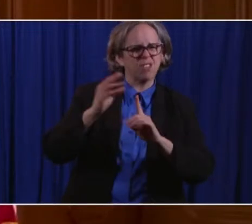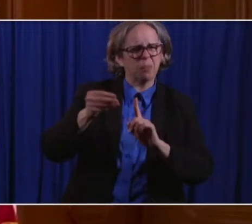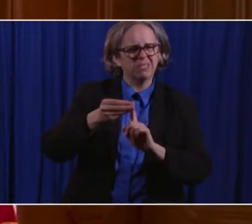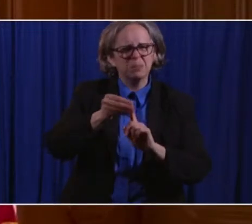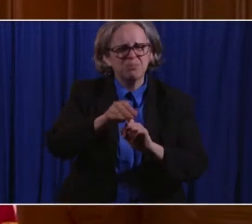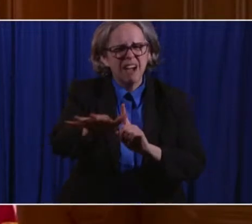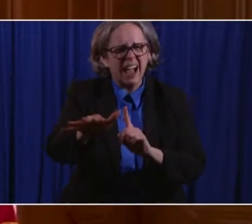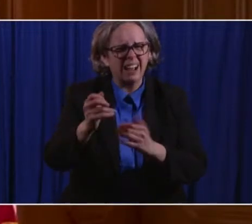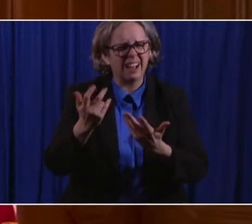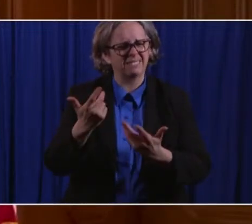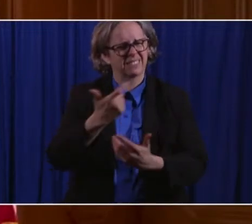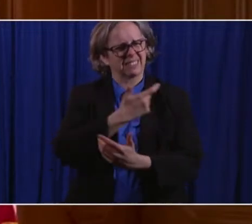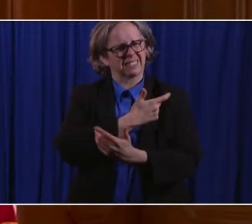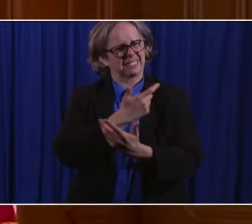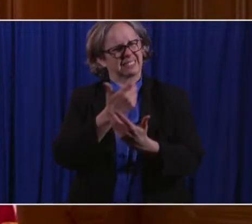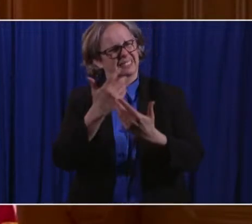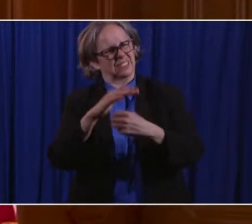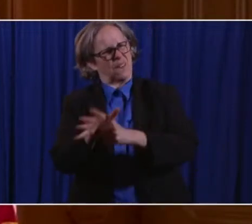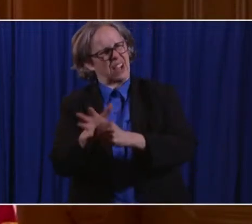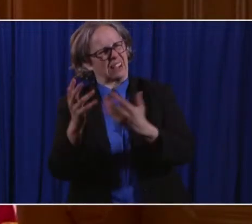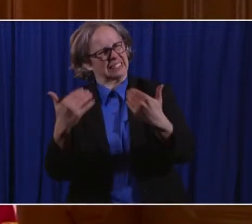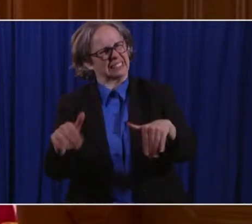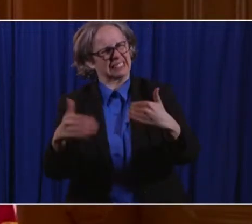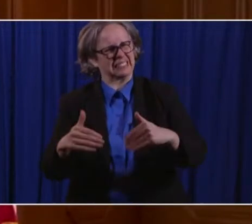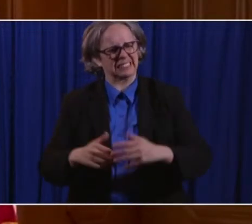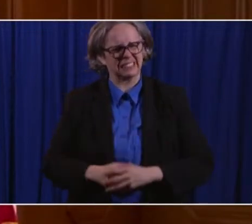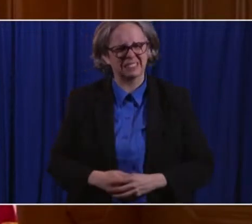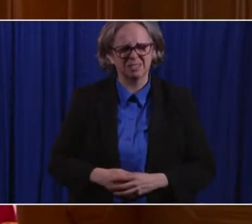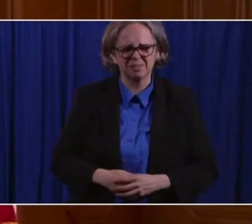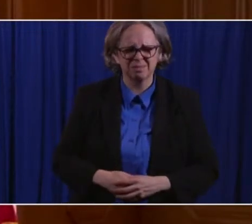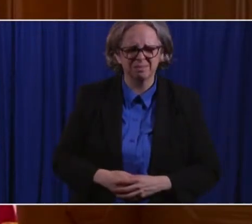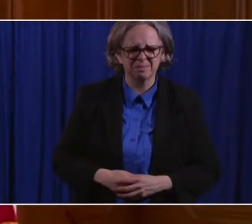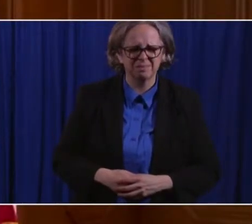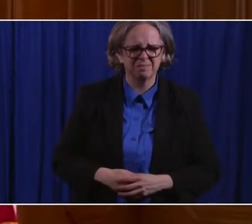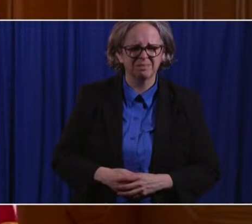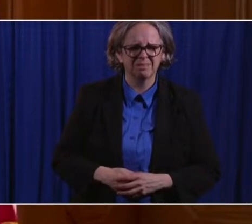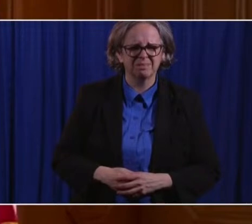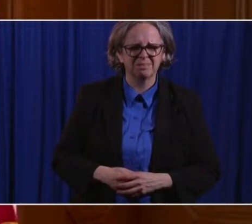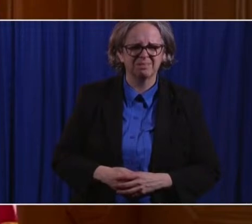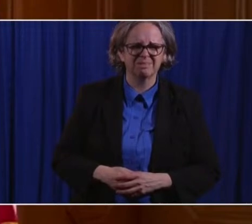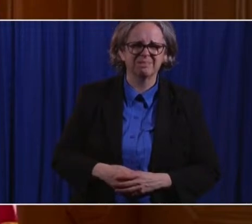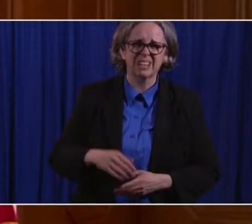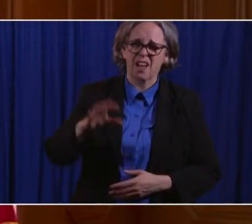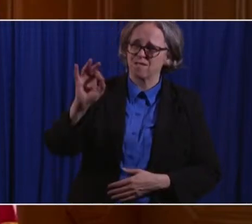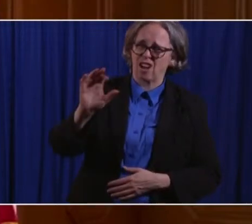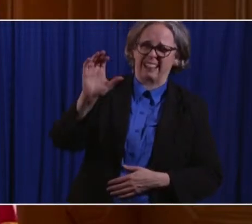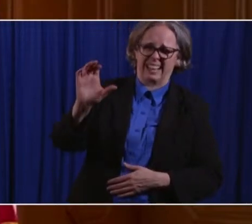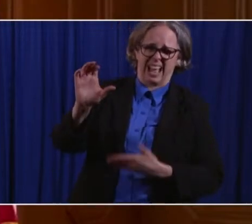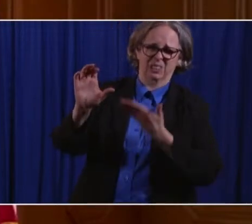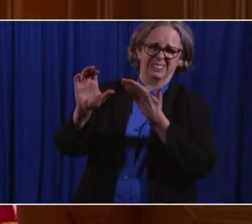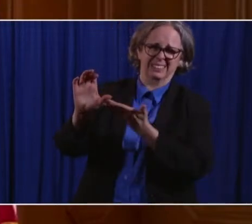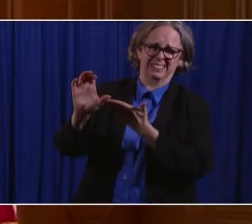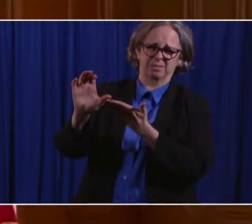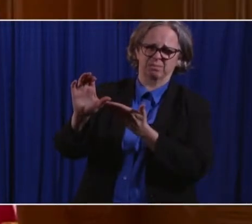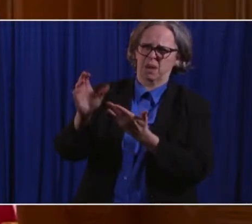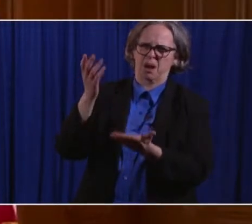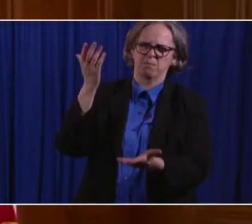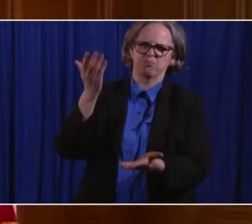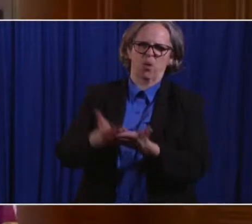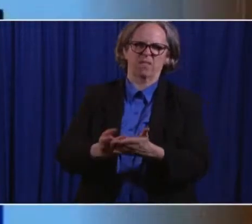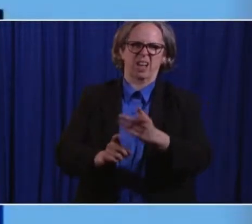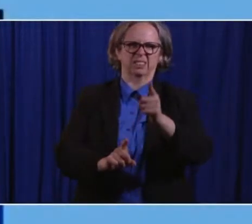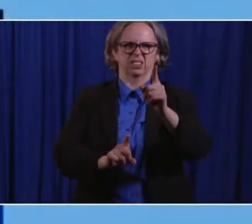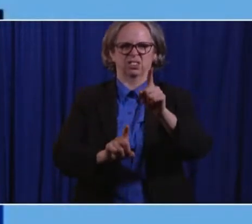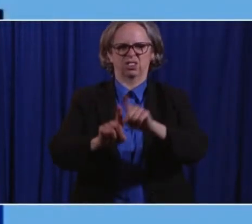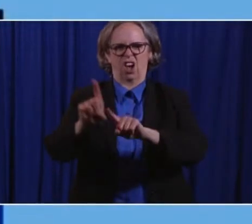important. The alert map also shows this increase. The increases in case rates are reflected